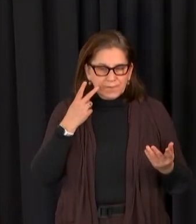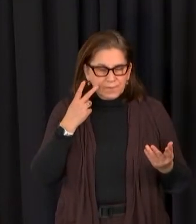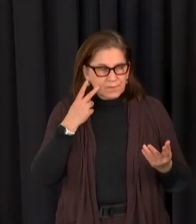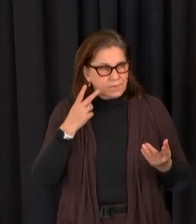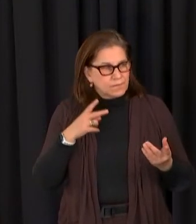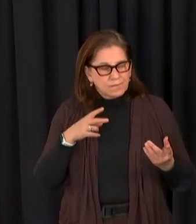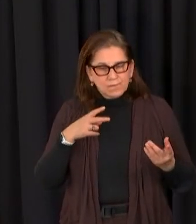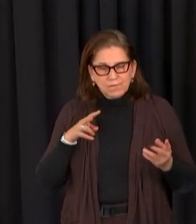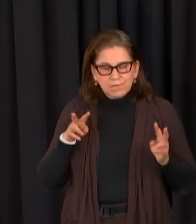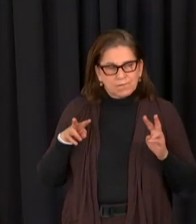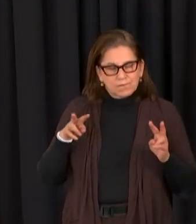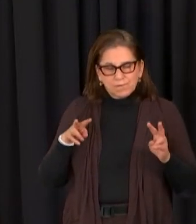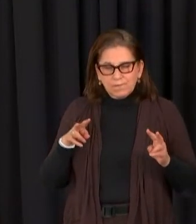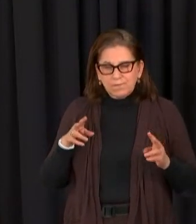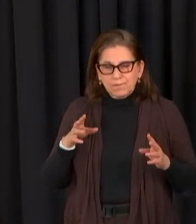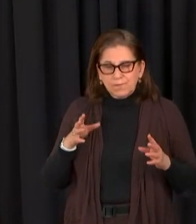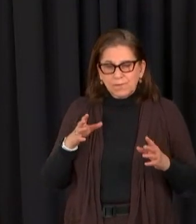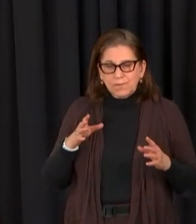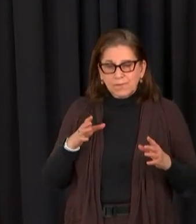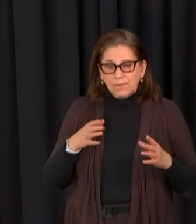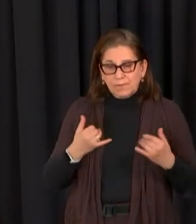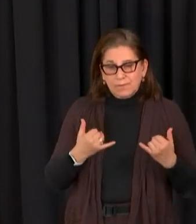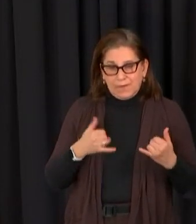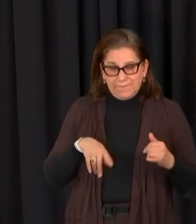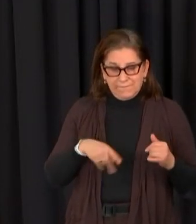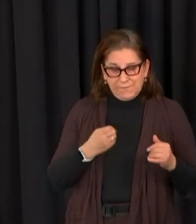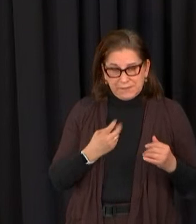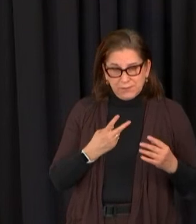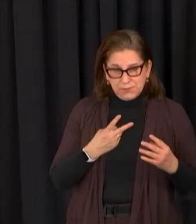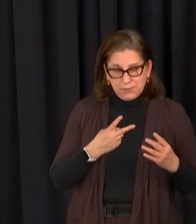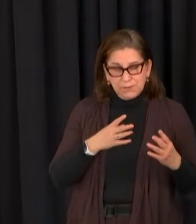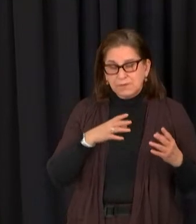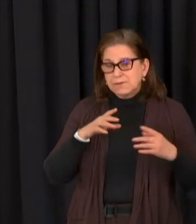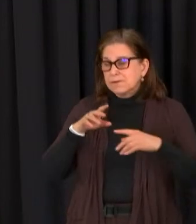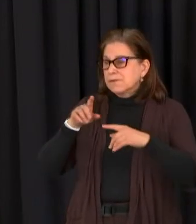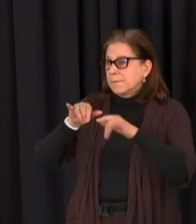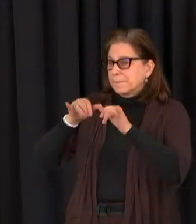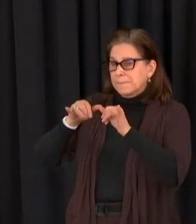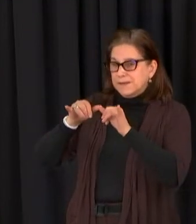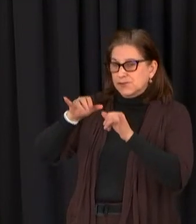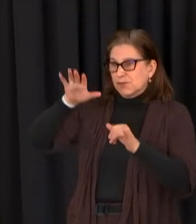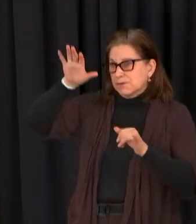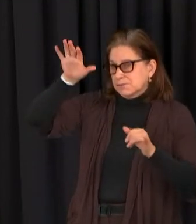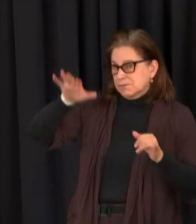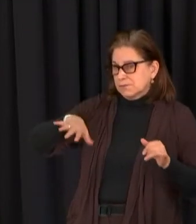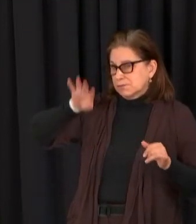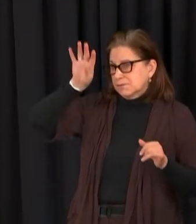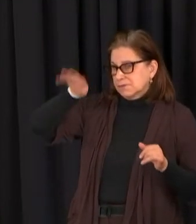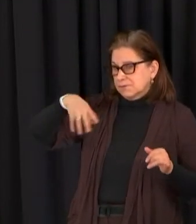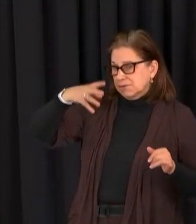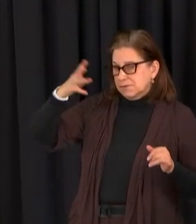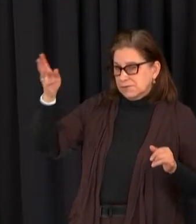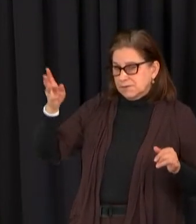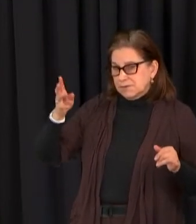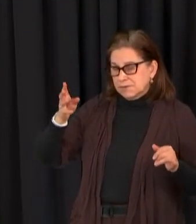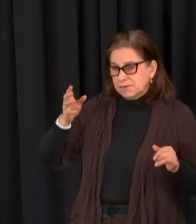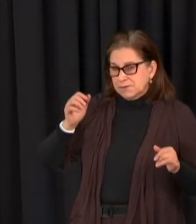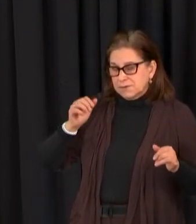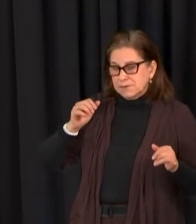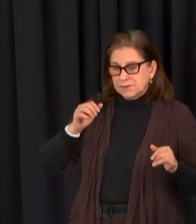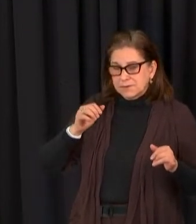created the ranges for all of the metrics we have, is that it tells us something about whether or not the virus is